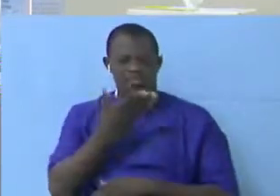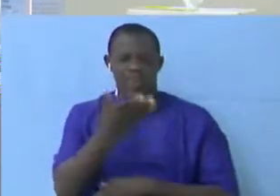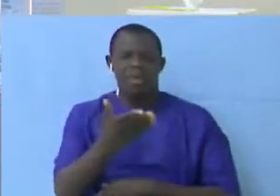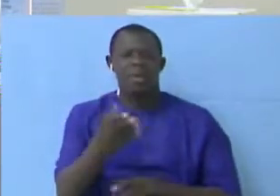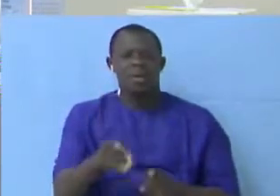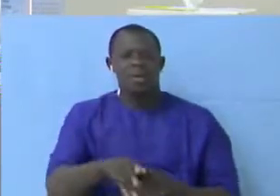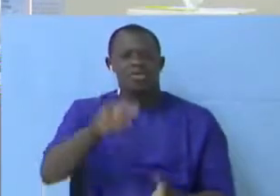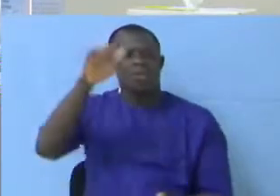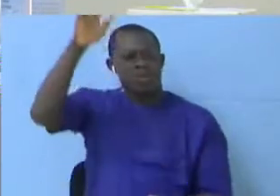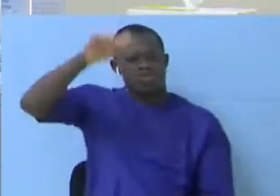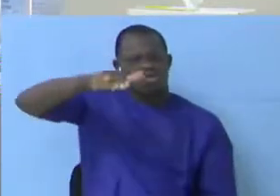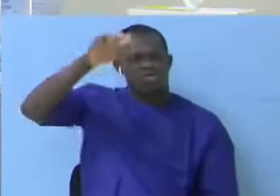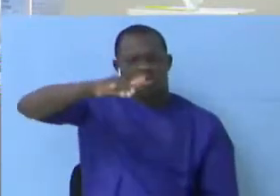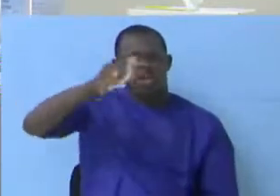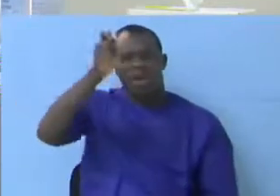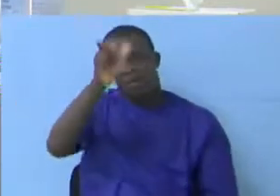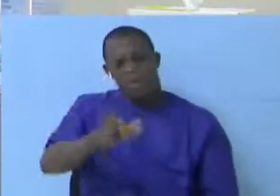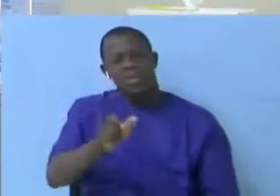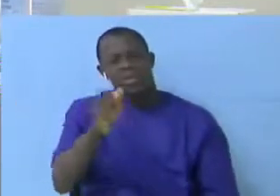Sot, I would call him Sot.